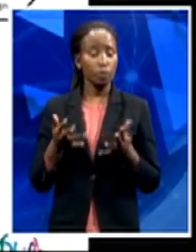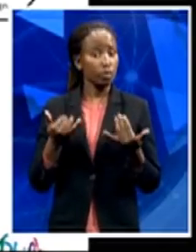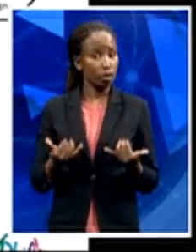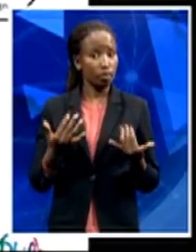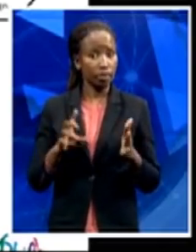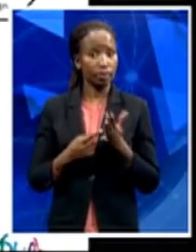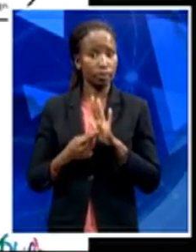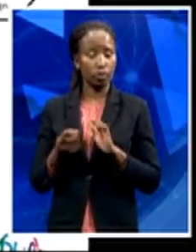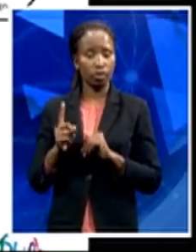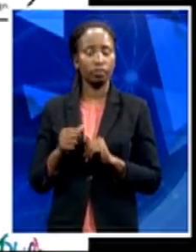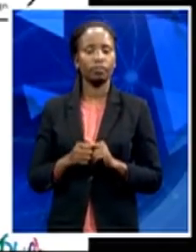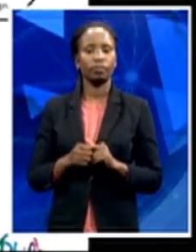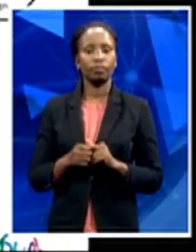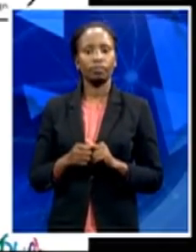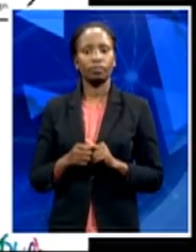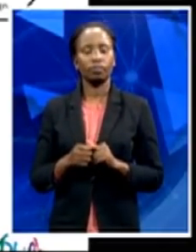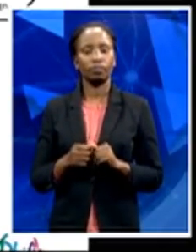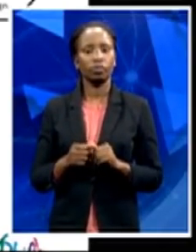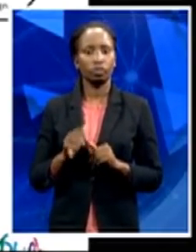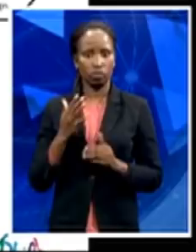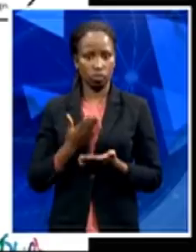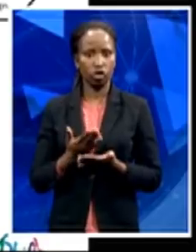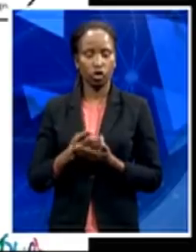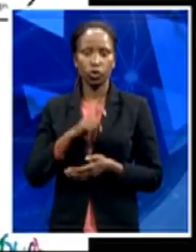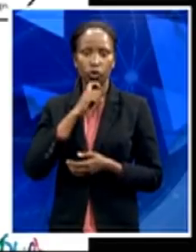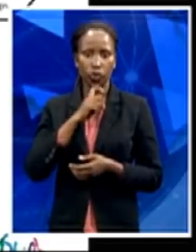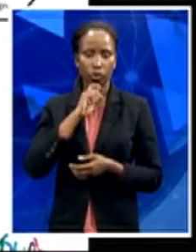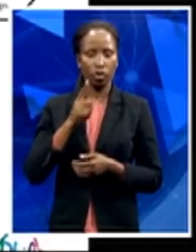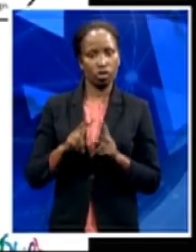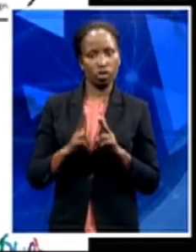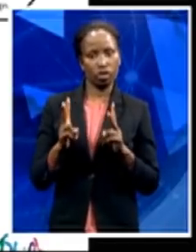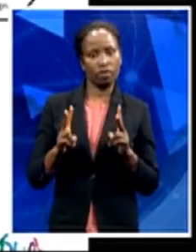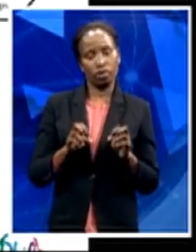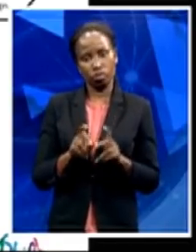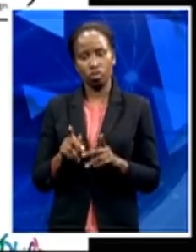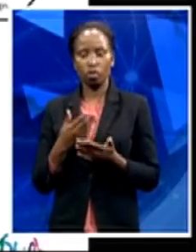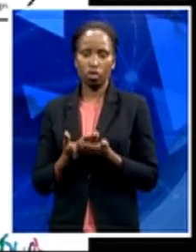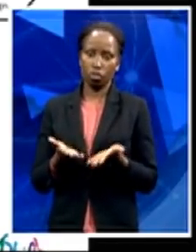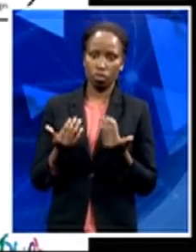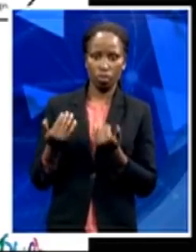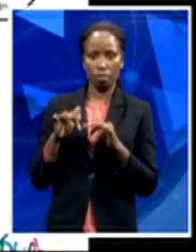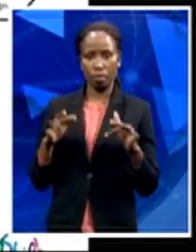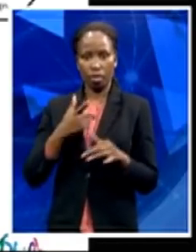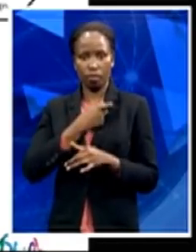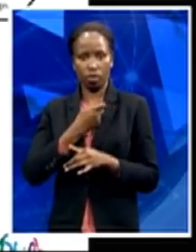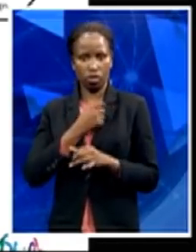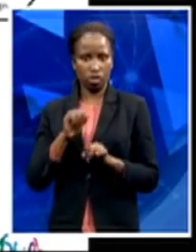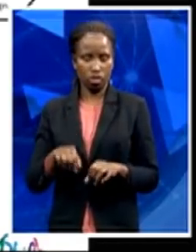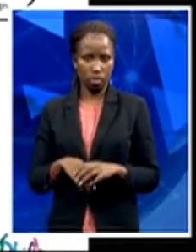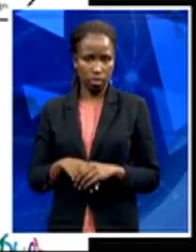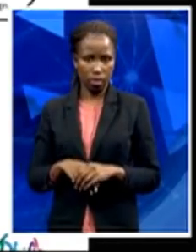be using various platforms to vaccinate this. The trigger point is that if we have